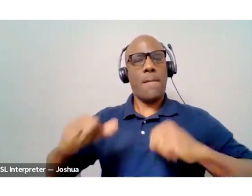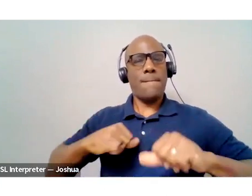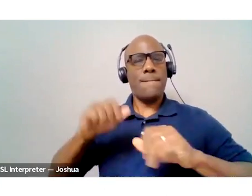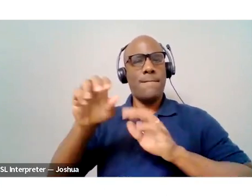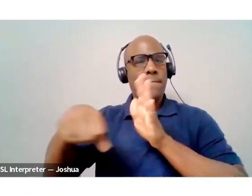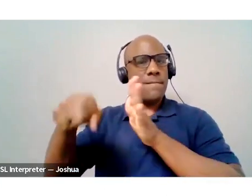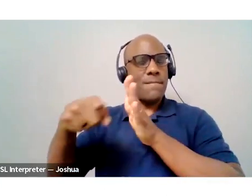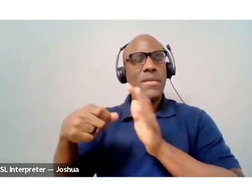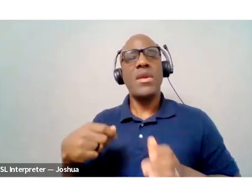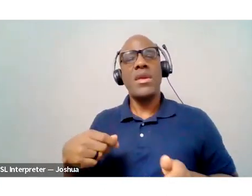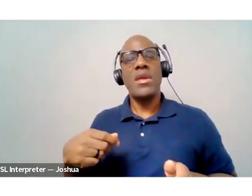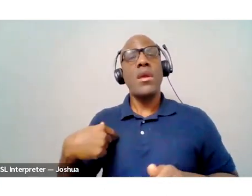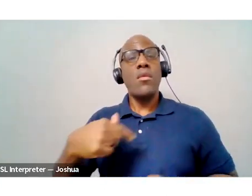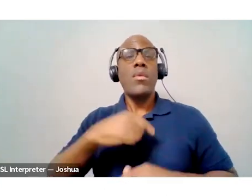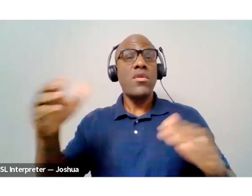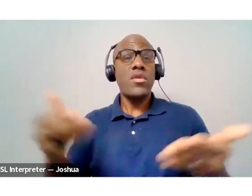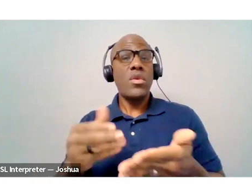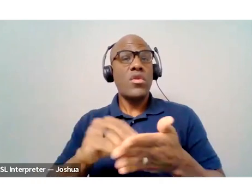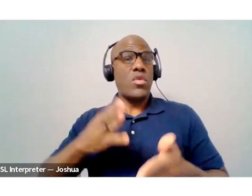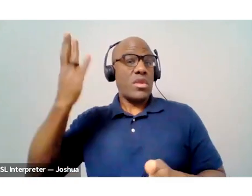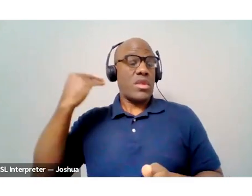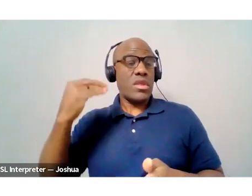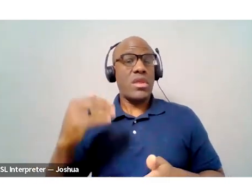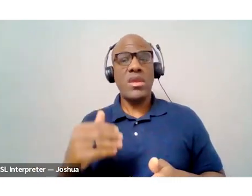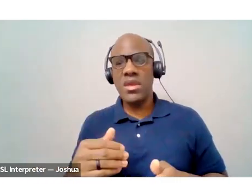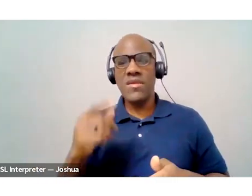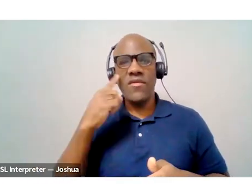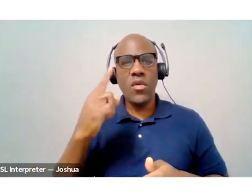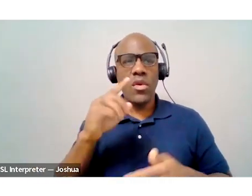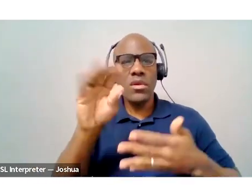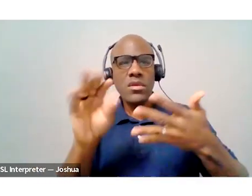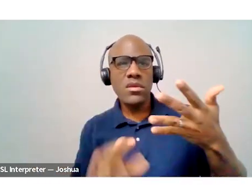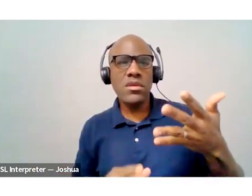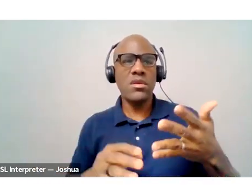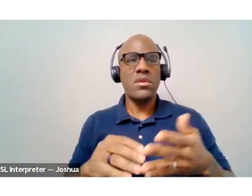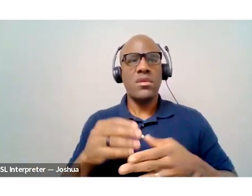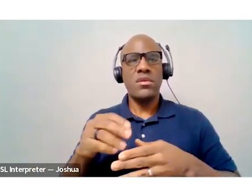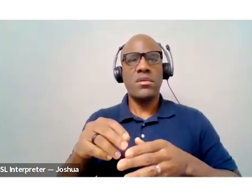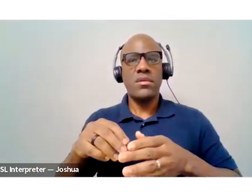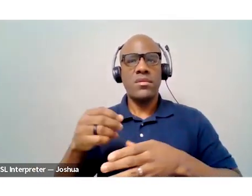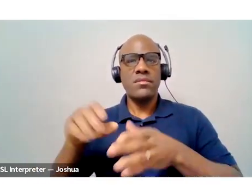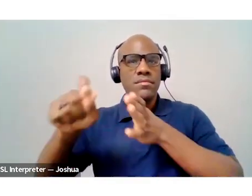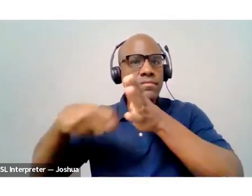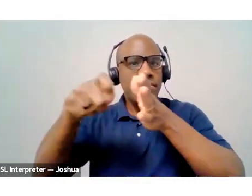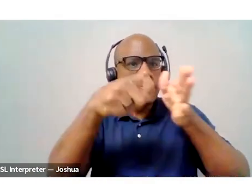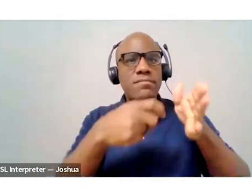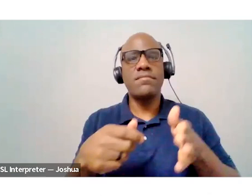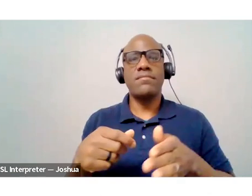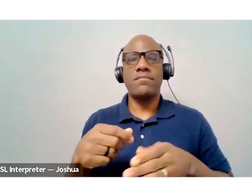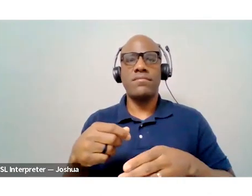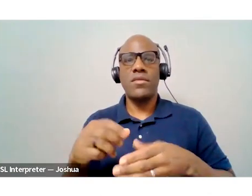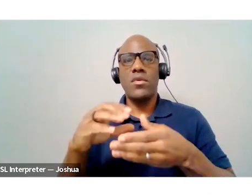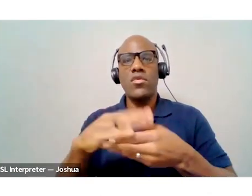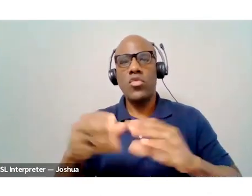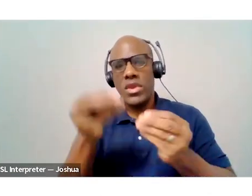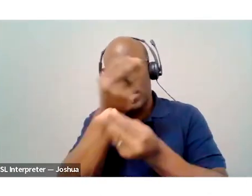how the elements of filmmaking, sound, visuals, storytelling influenced